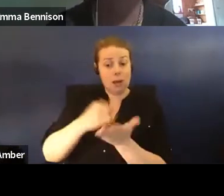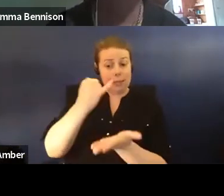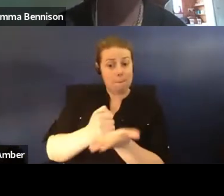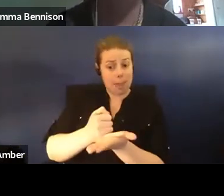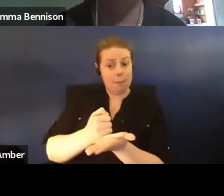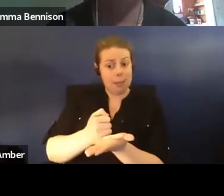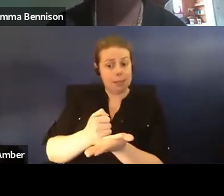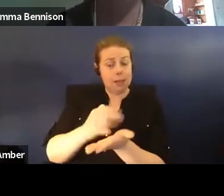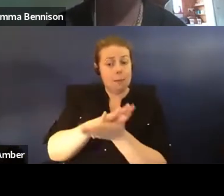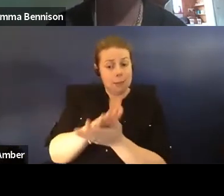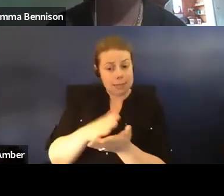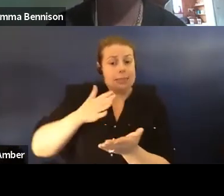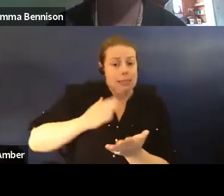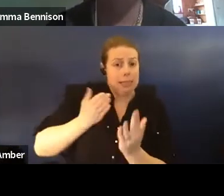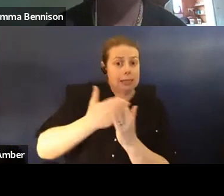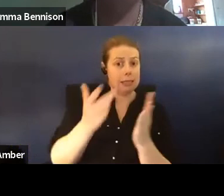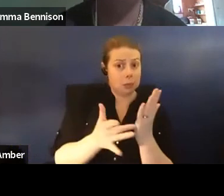there.